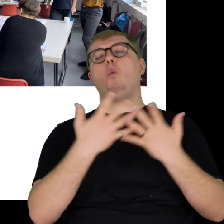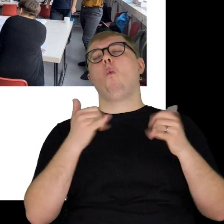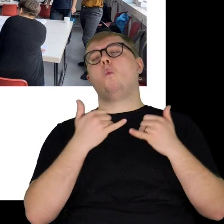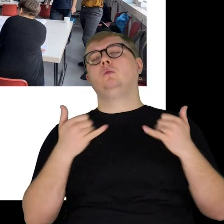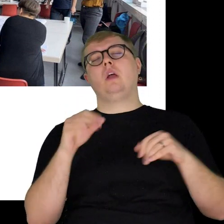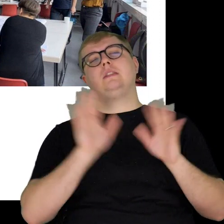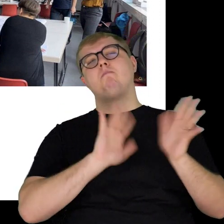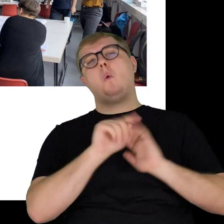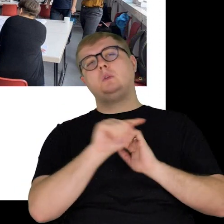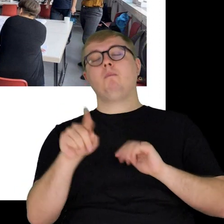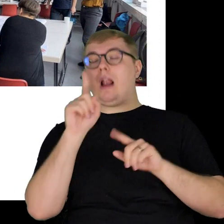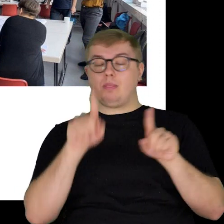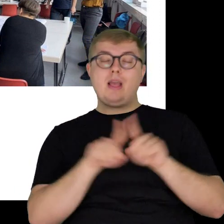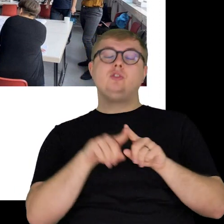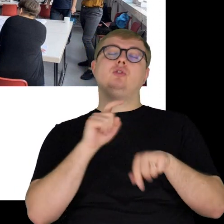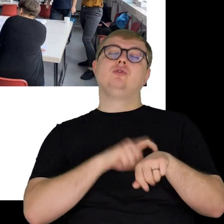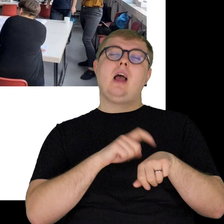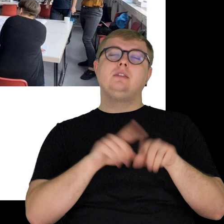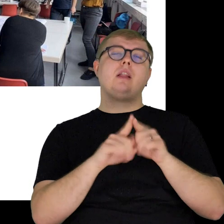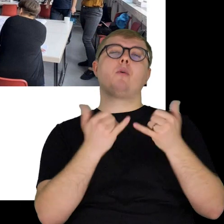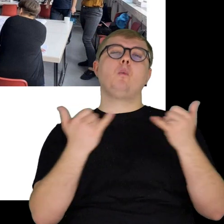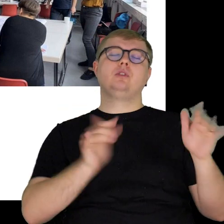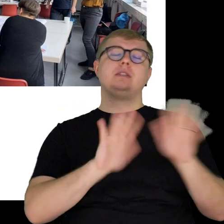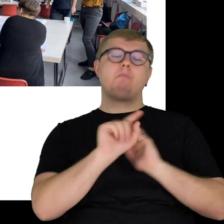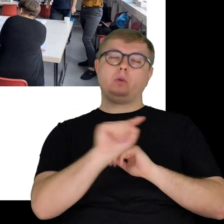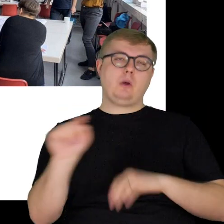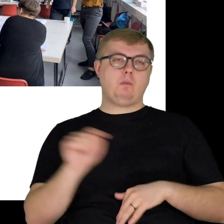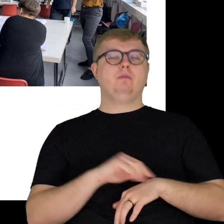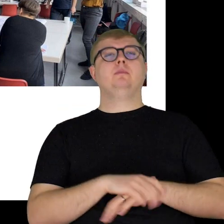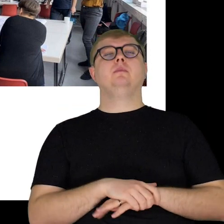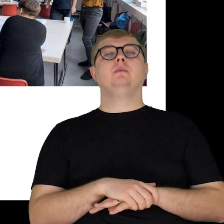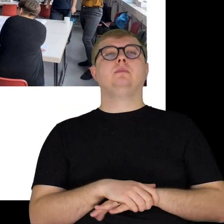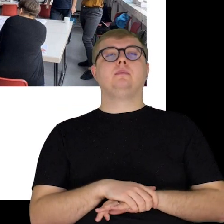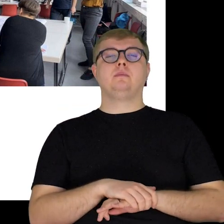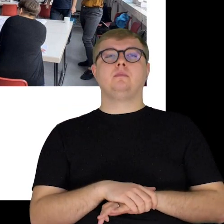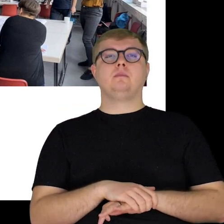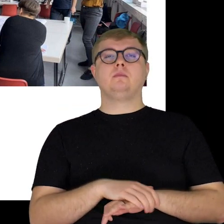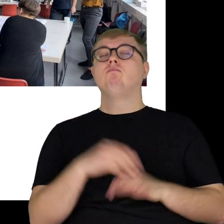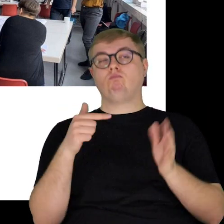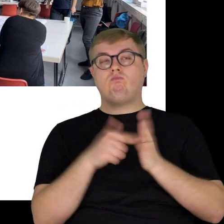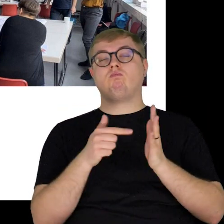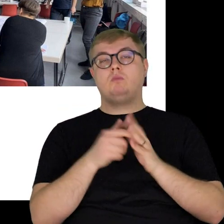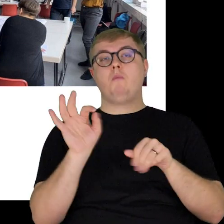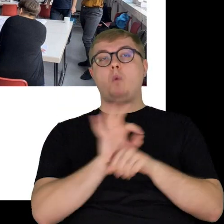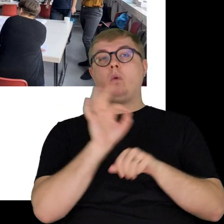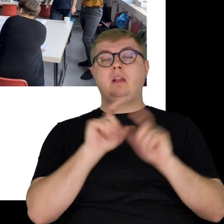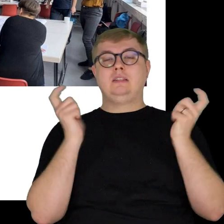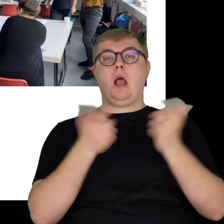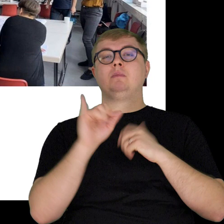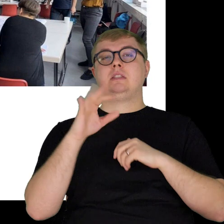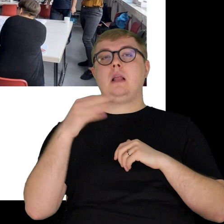way. And as of in the case of the project of Simone, we found